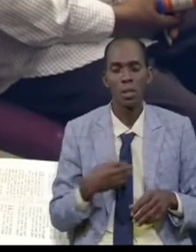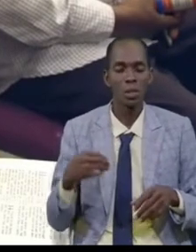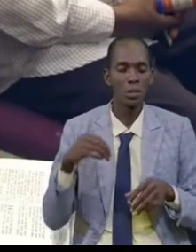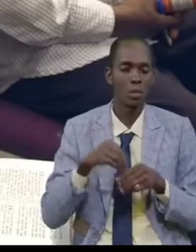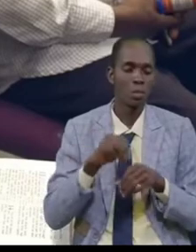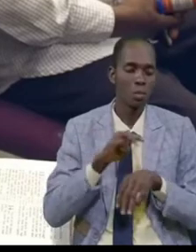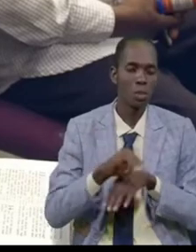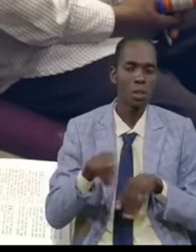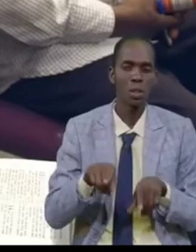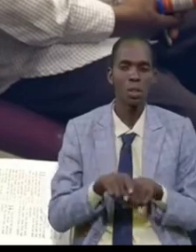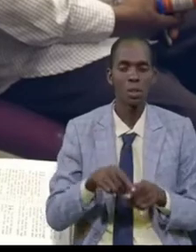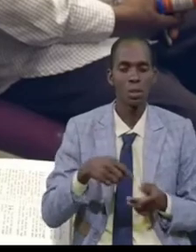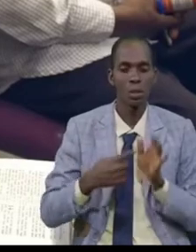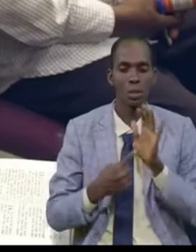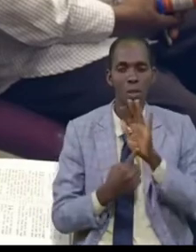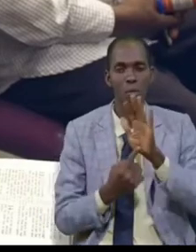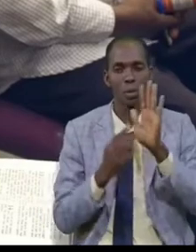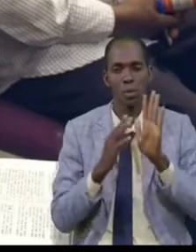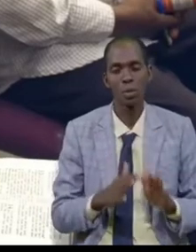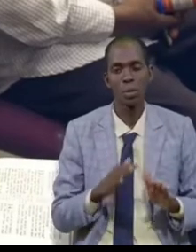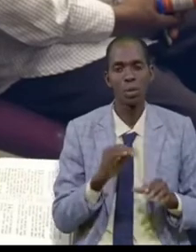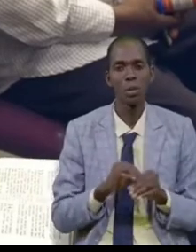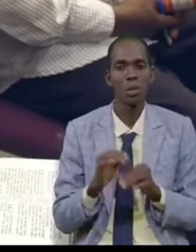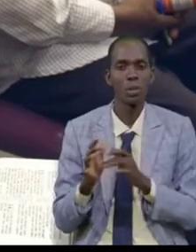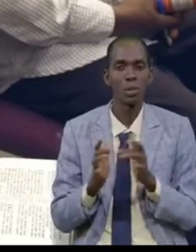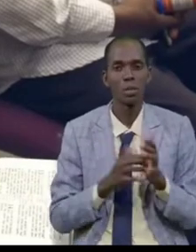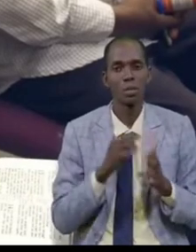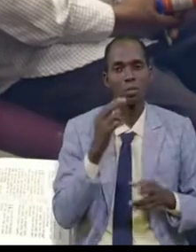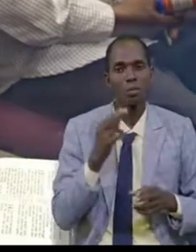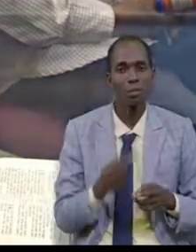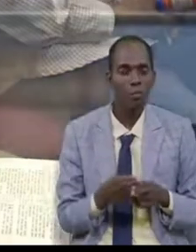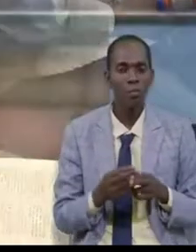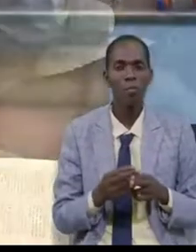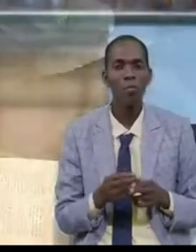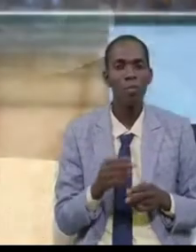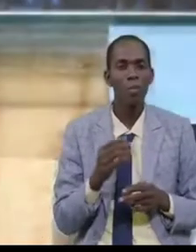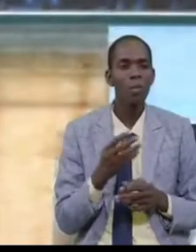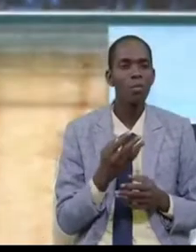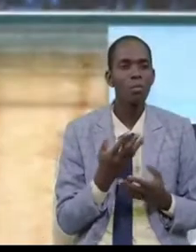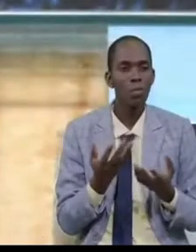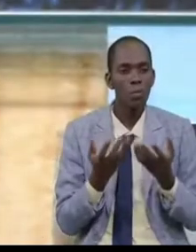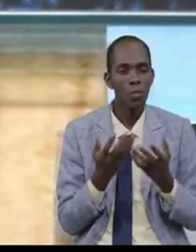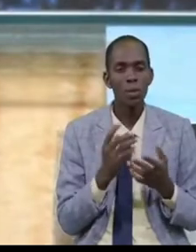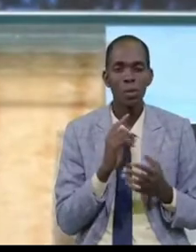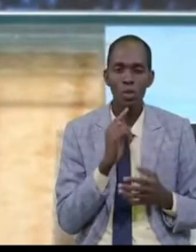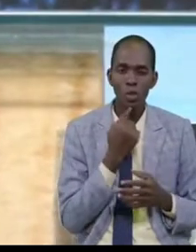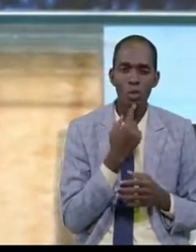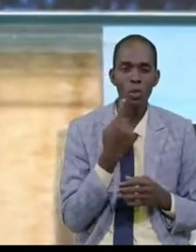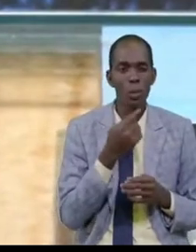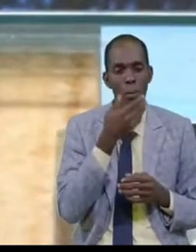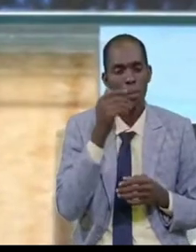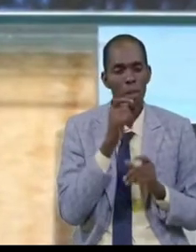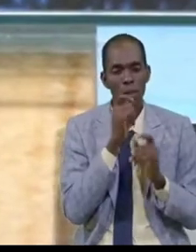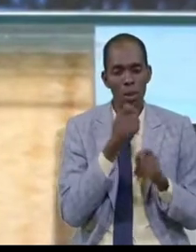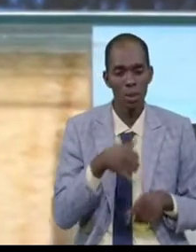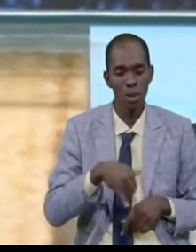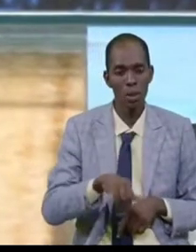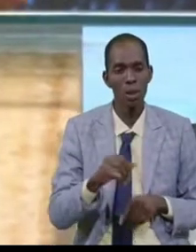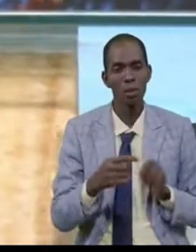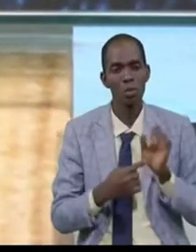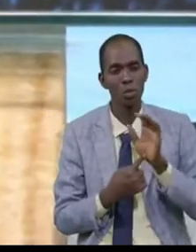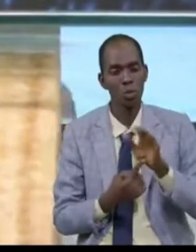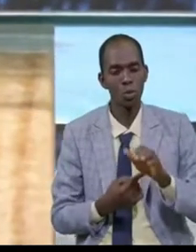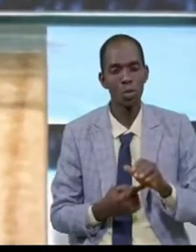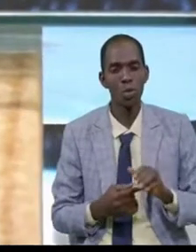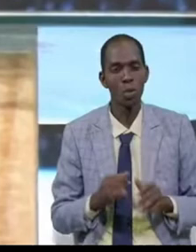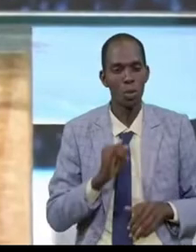in Jesus' name. Covet earnestly the best gifts, and yet show I unto you a